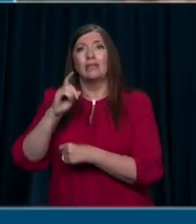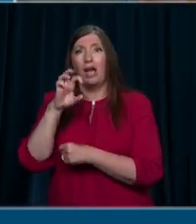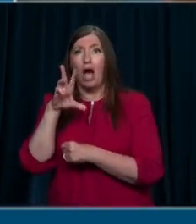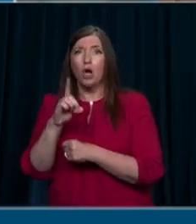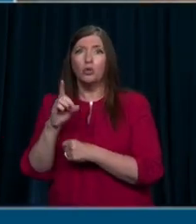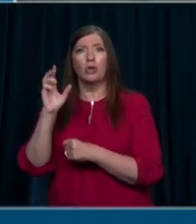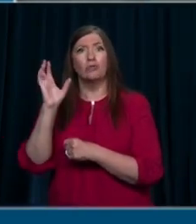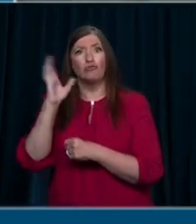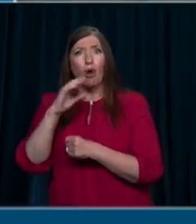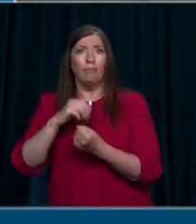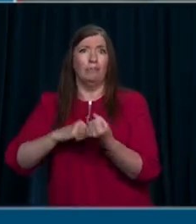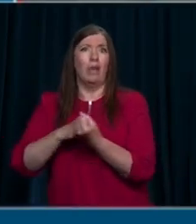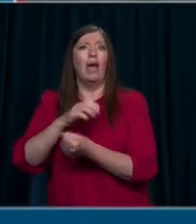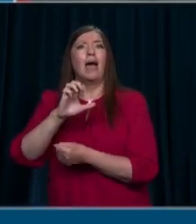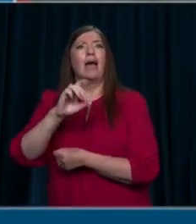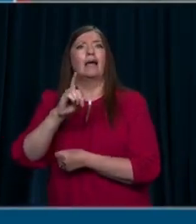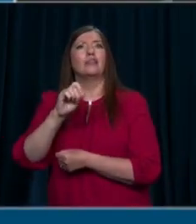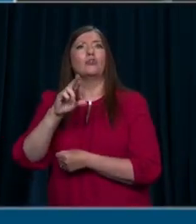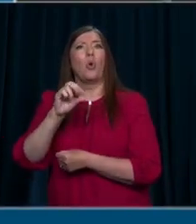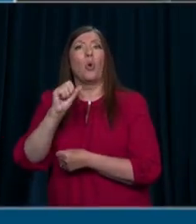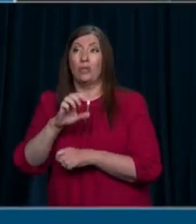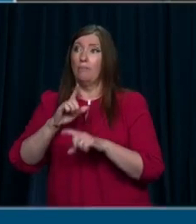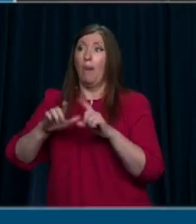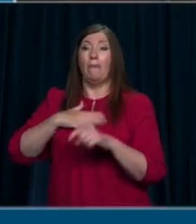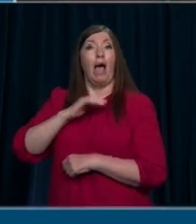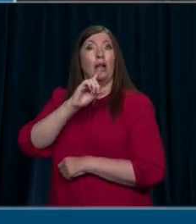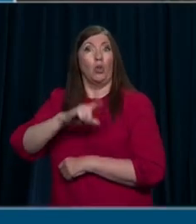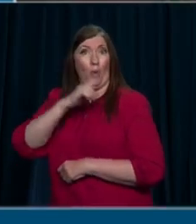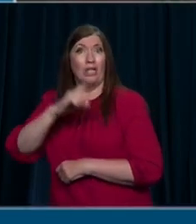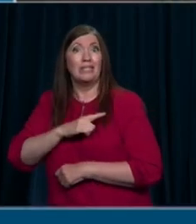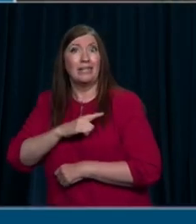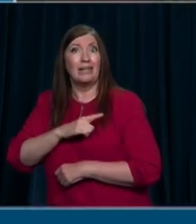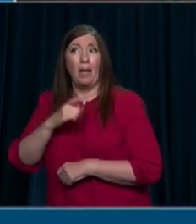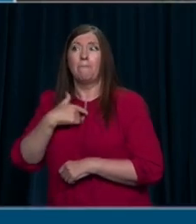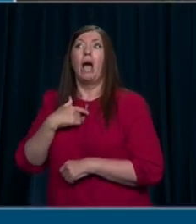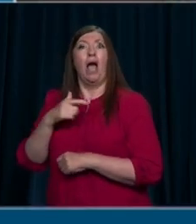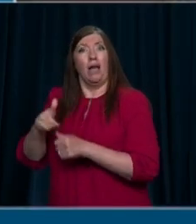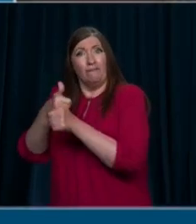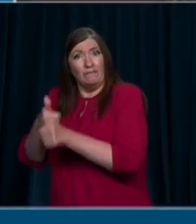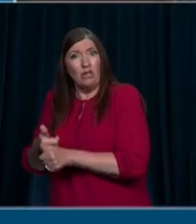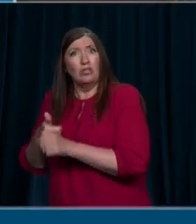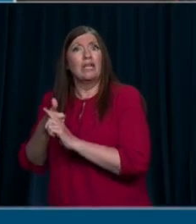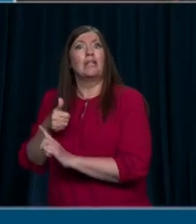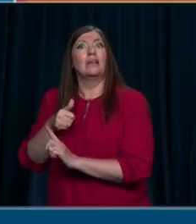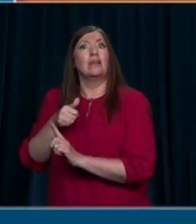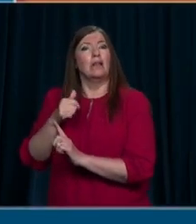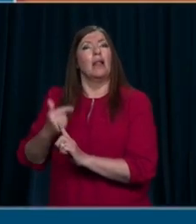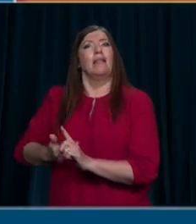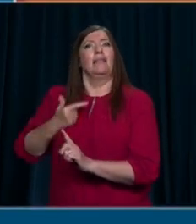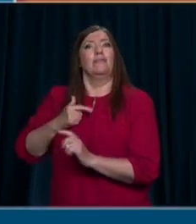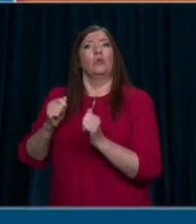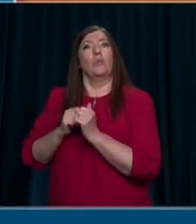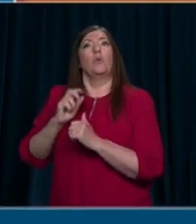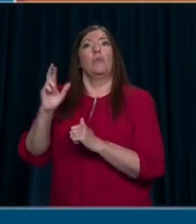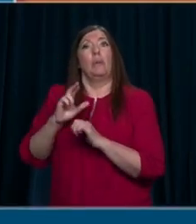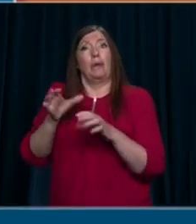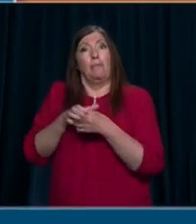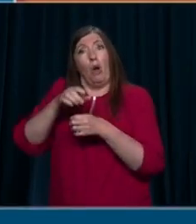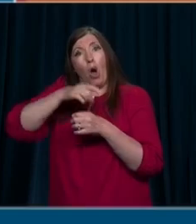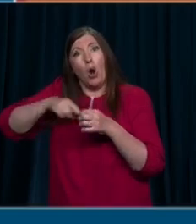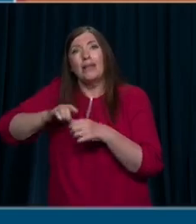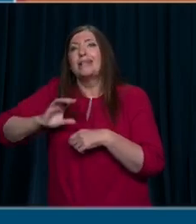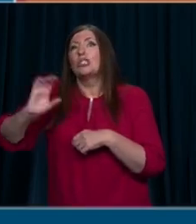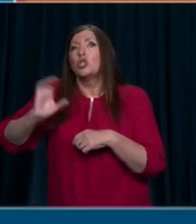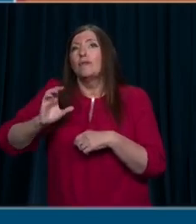God. But I will tell you this, my fealty and loyalty not only relies and lives with the Republican Party conservative